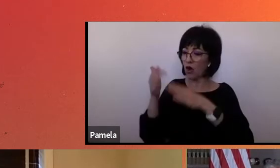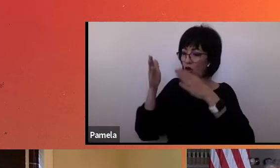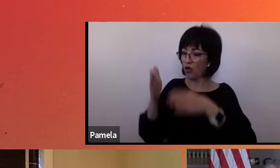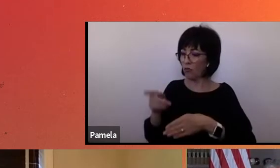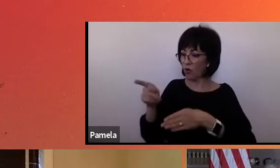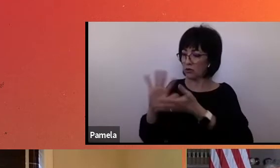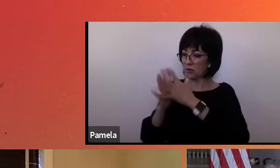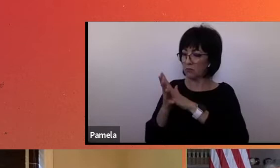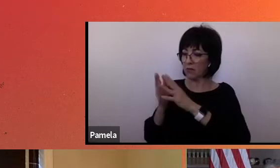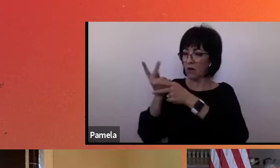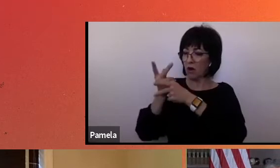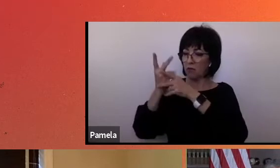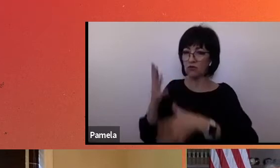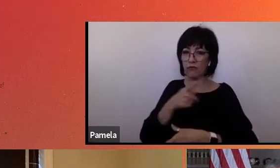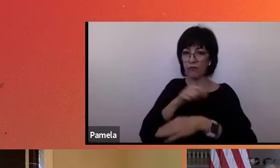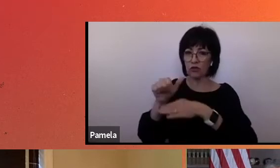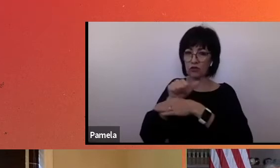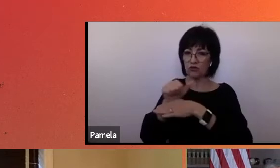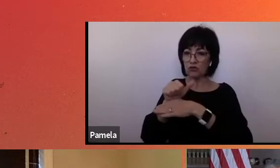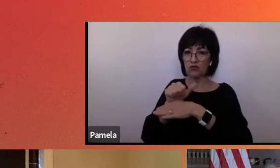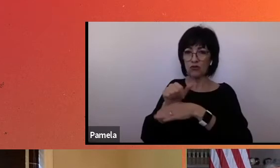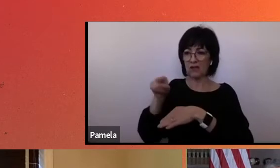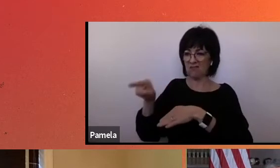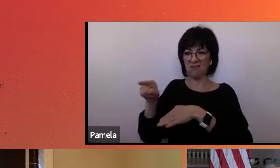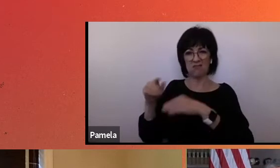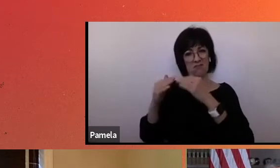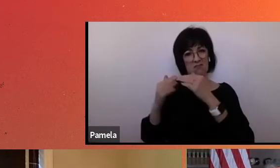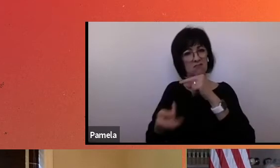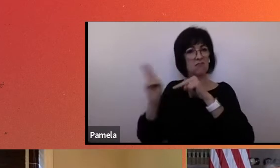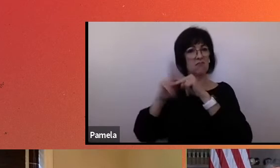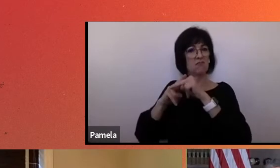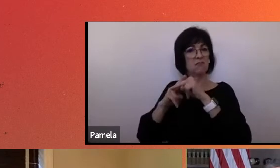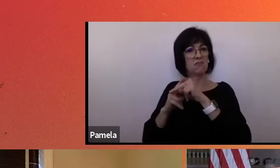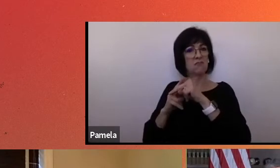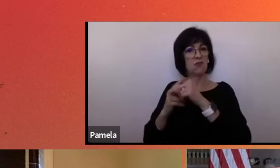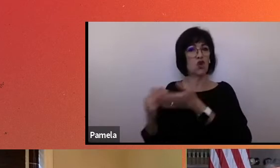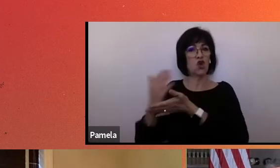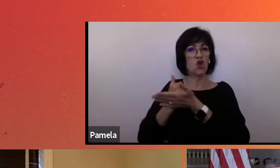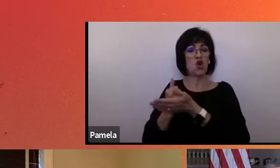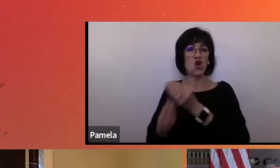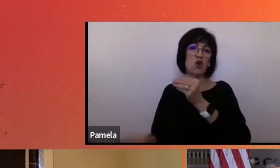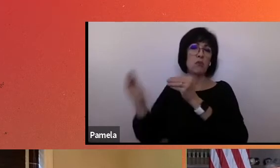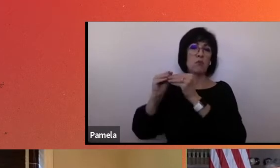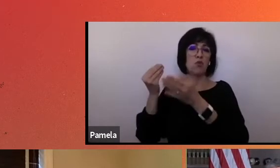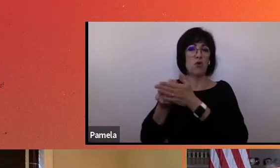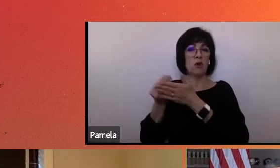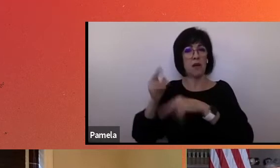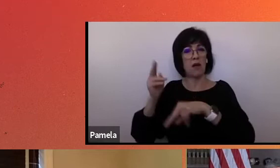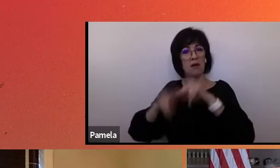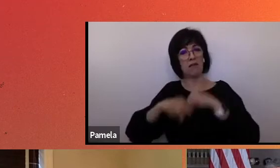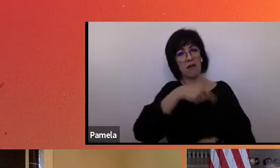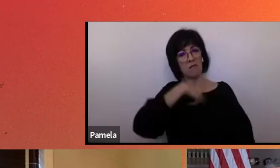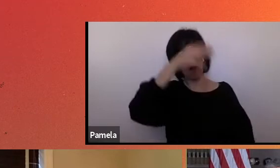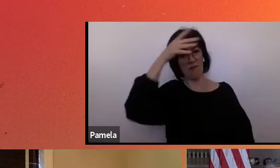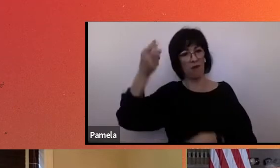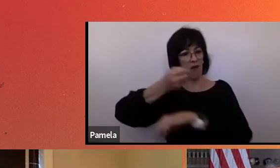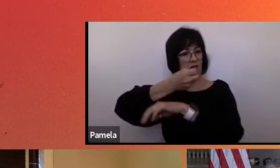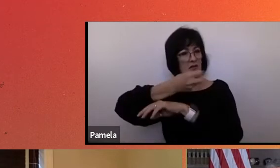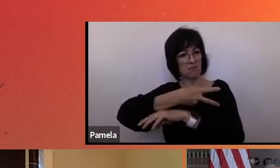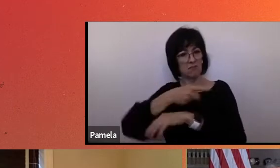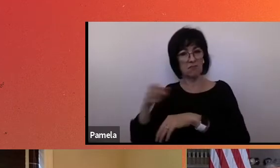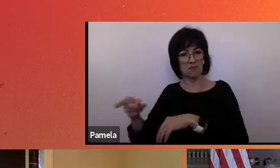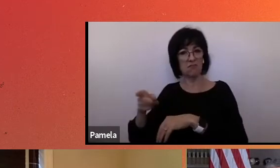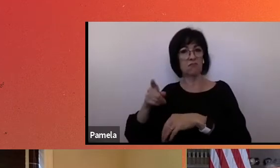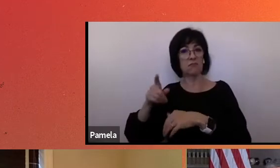while he was training the young man, he was making more money than my dad was. And then this man eventually became the supervisor of my dad. And I remember him coming home